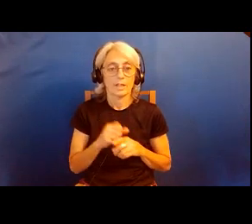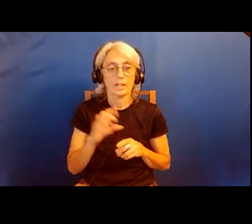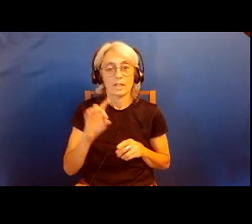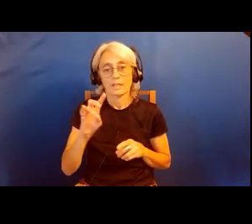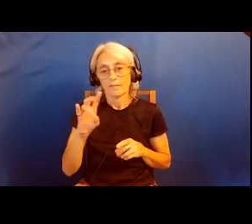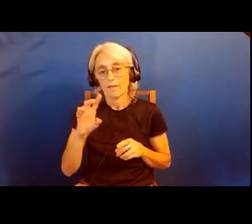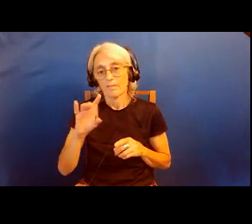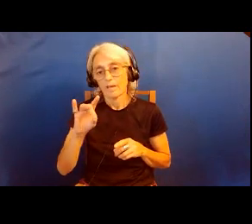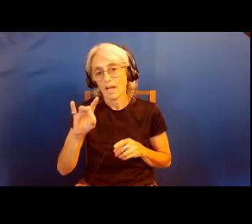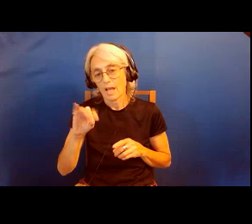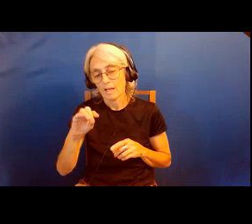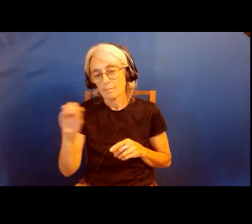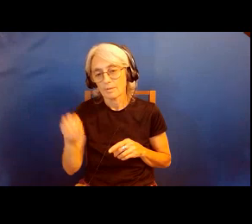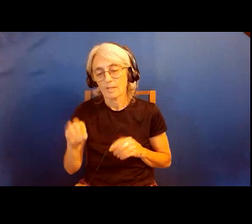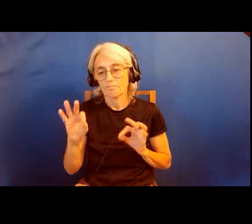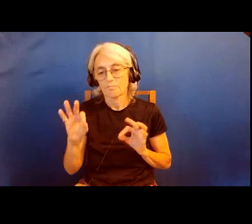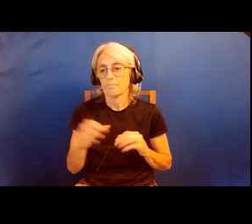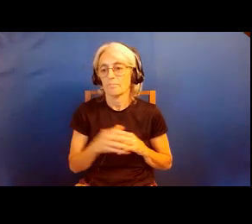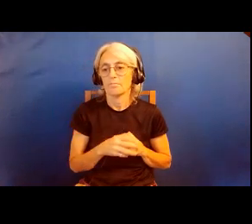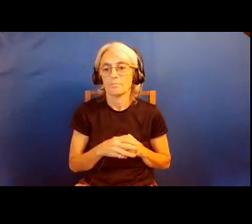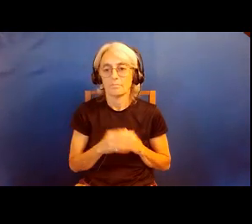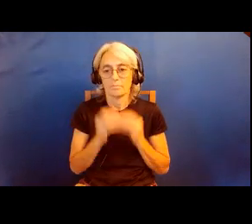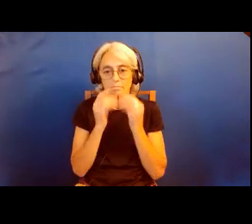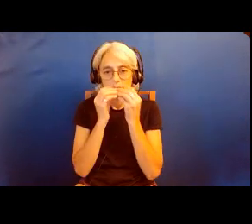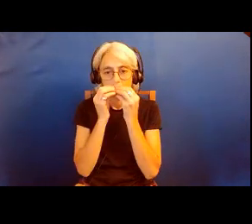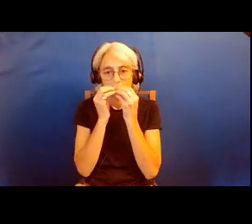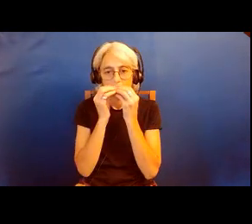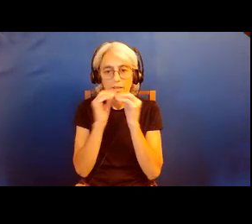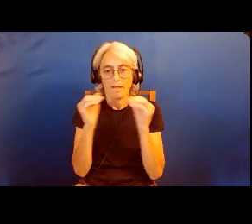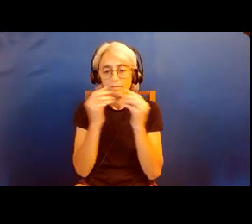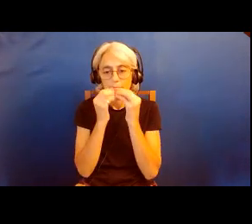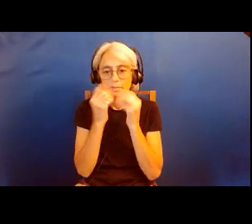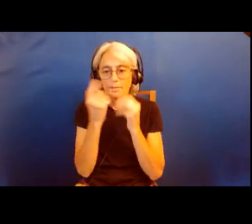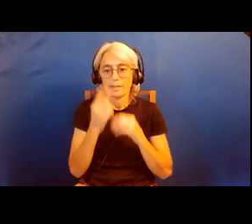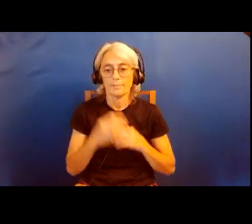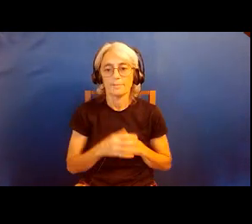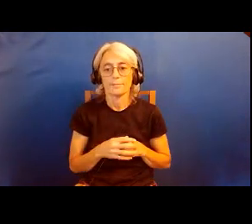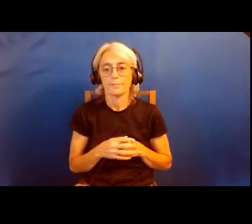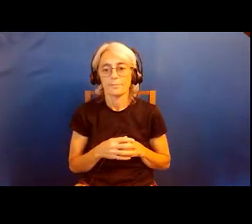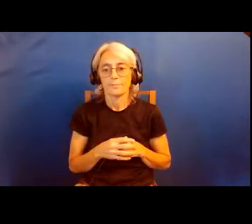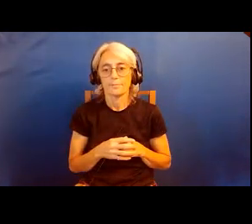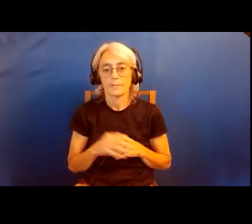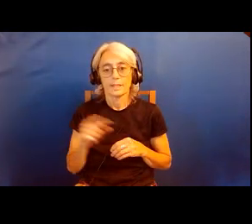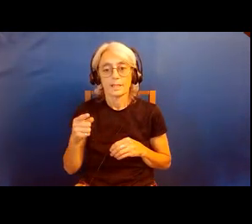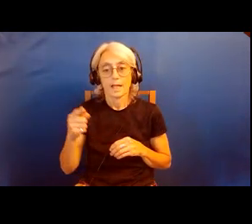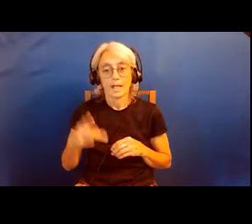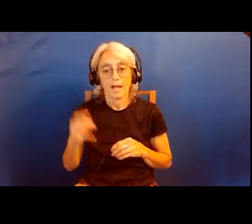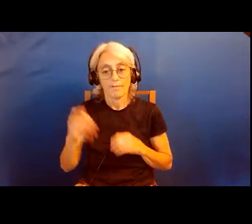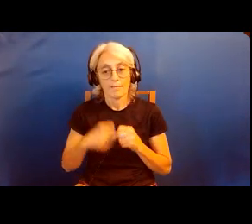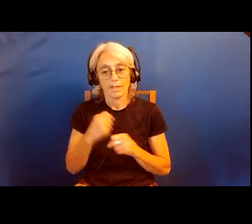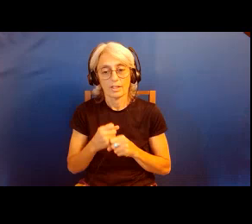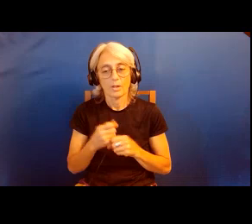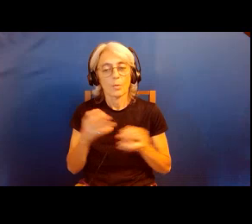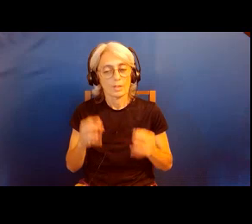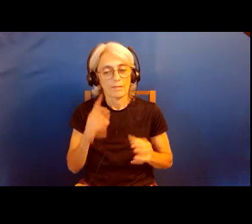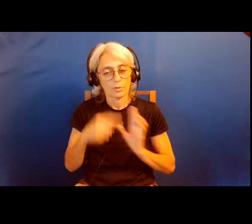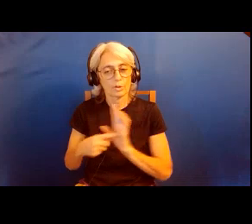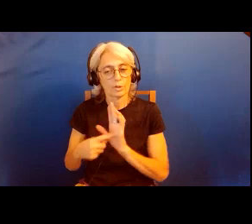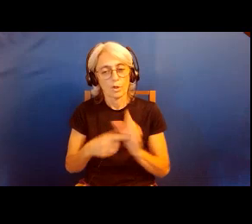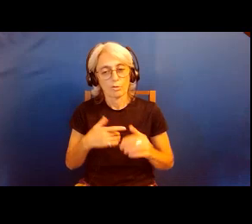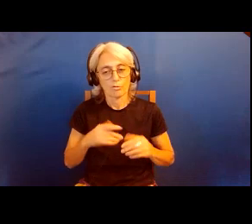the historical level combined. Oh, yes, the second half of the year, we definitely will show you the trends there. Thank you.